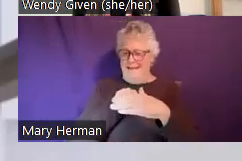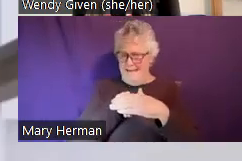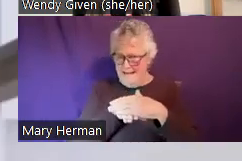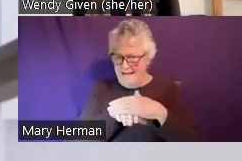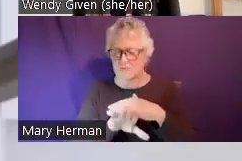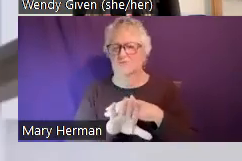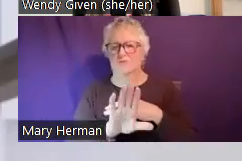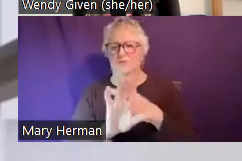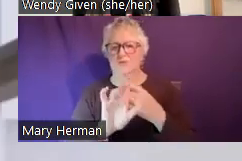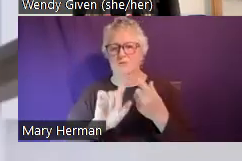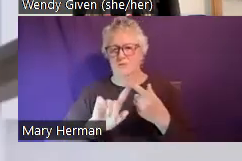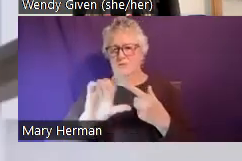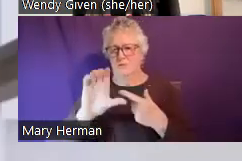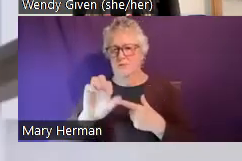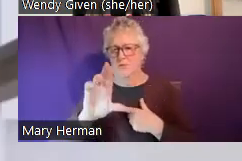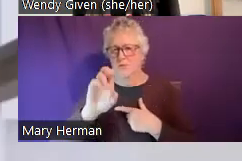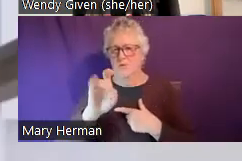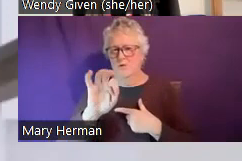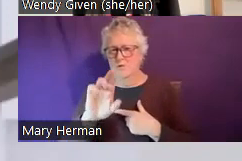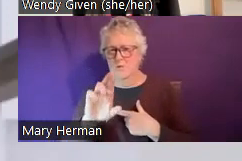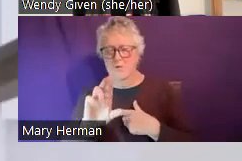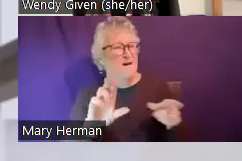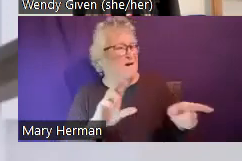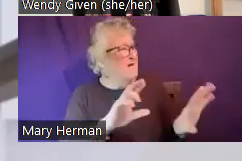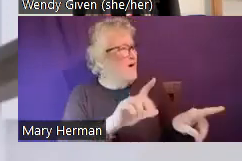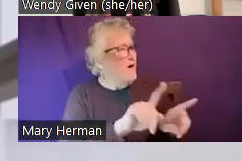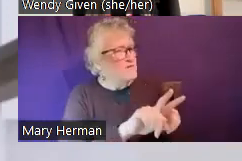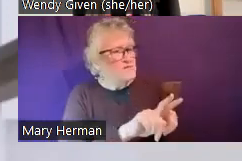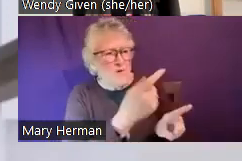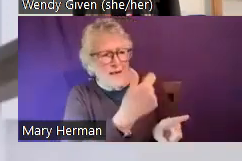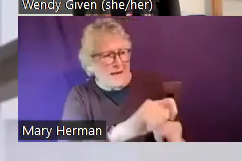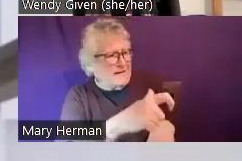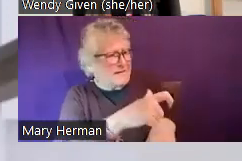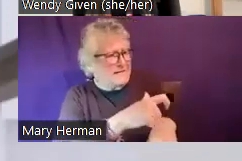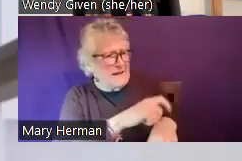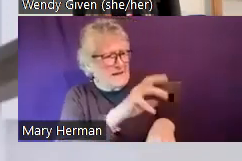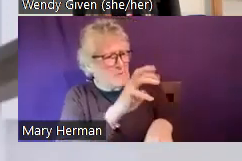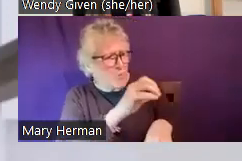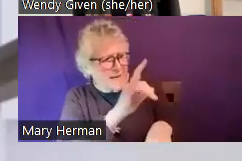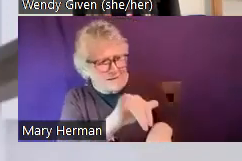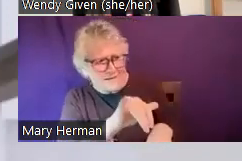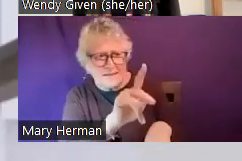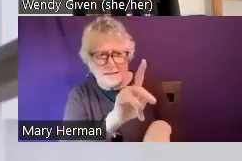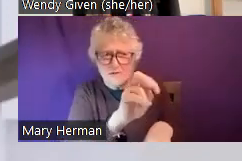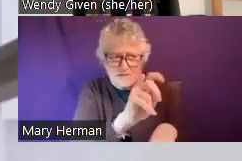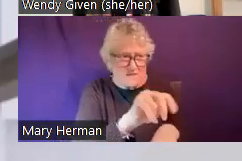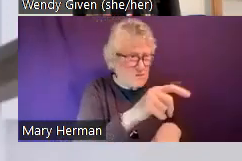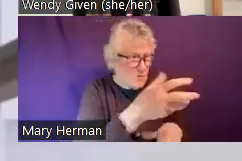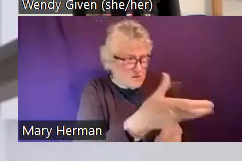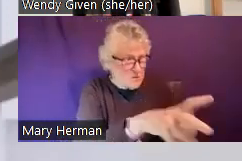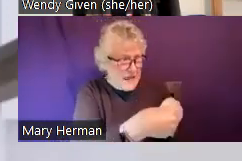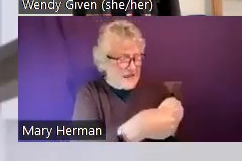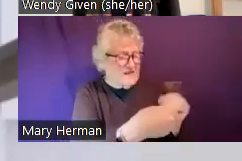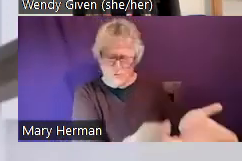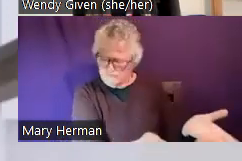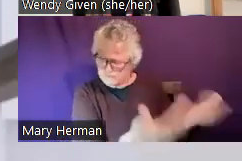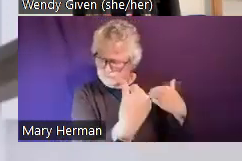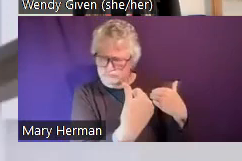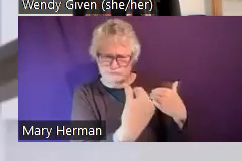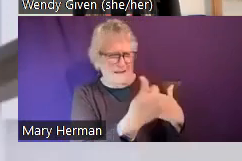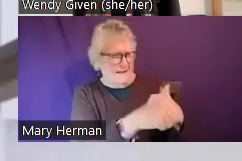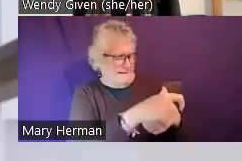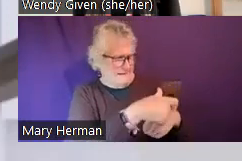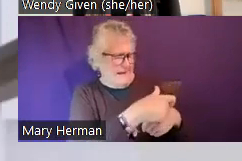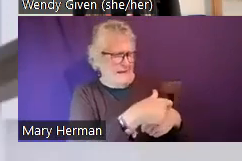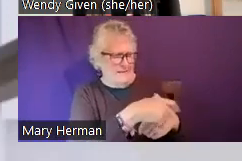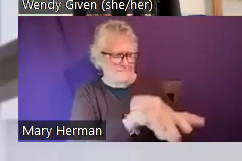corridor. Also, Kristen and Wendy, jump in at any time if you want to add anything or something that I'm missing. And so,